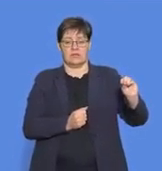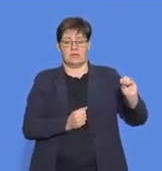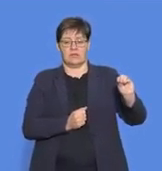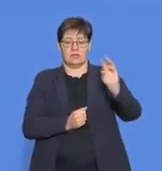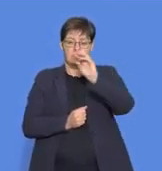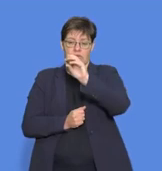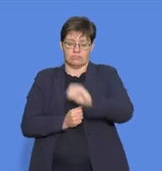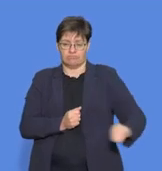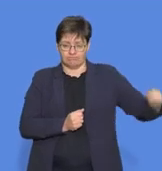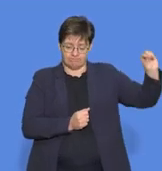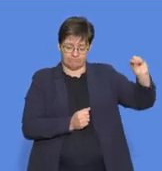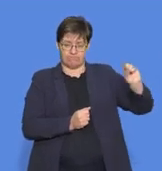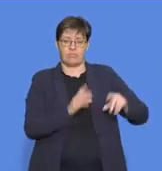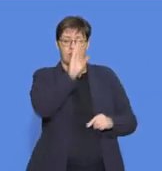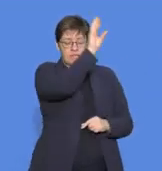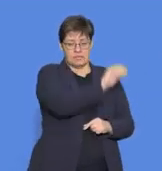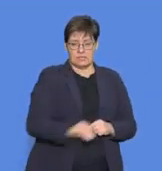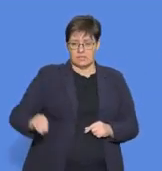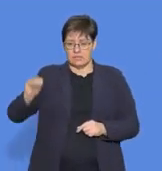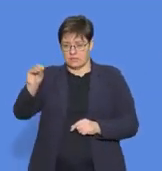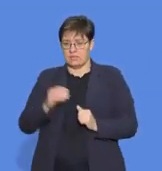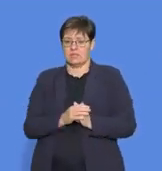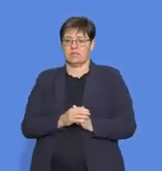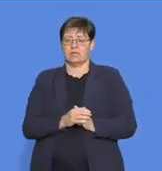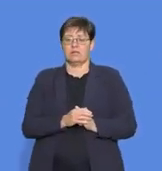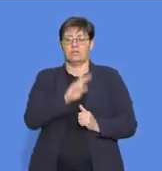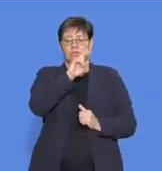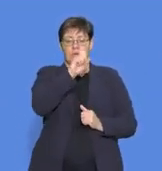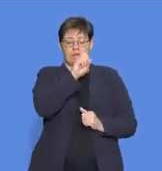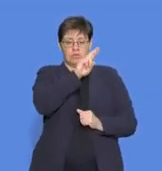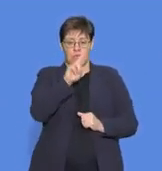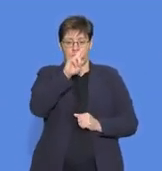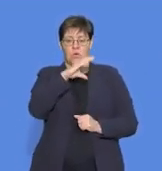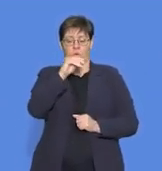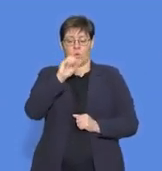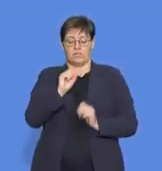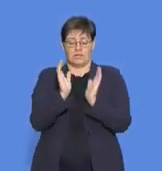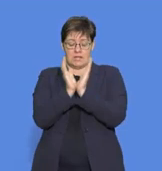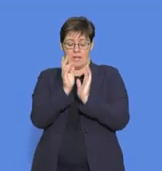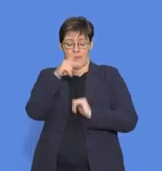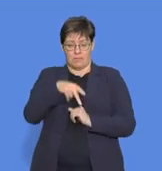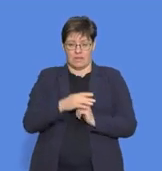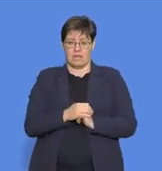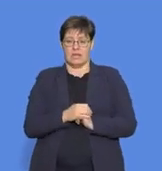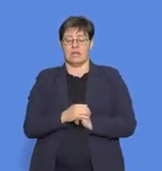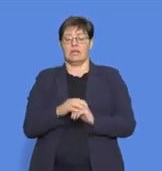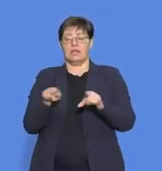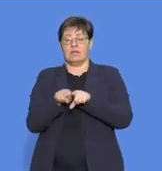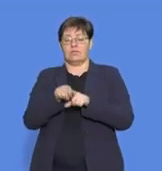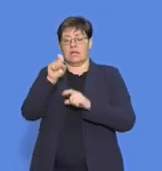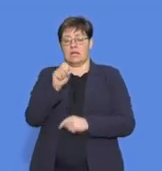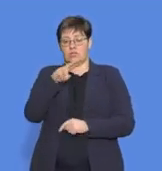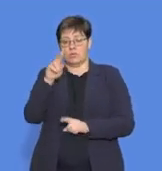becomes x squared. We're going to take it onto this side, so it'll become positive 2x squared cos P and we're going to take this expression, square it